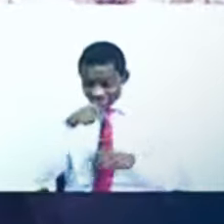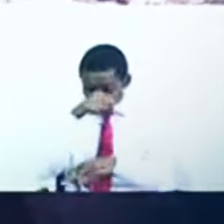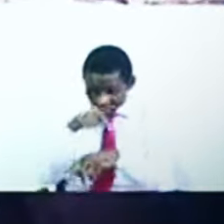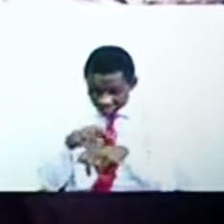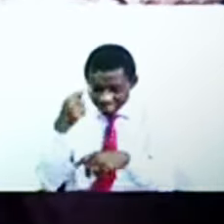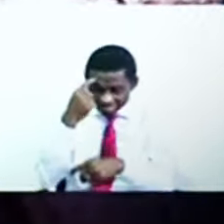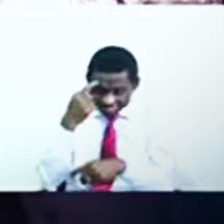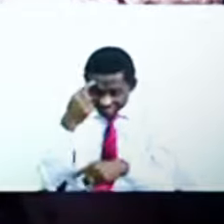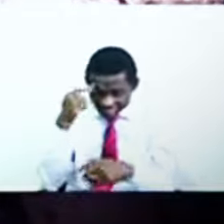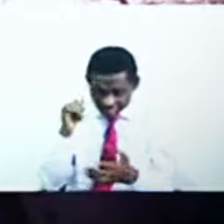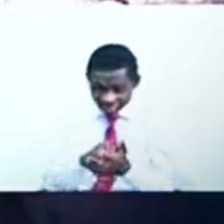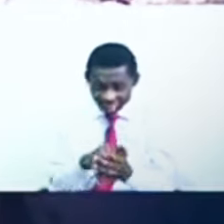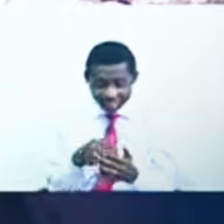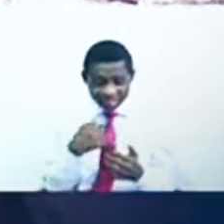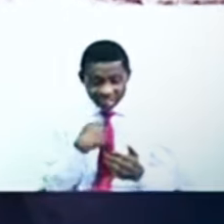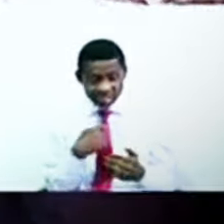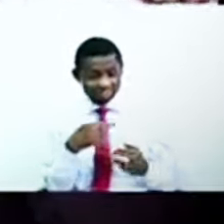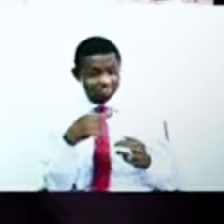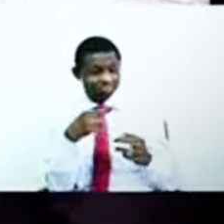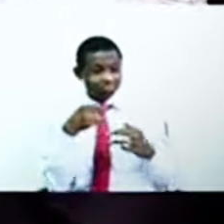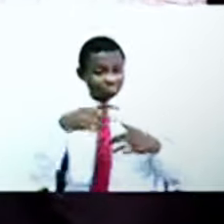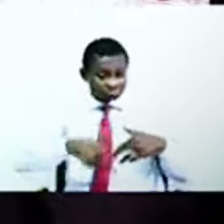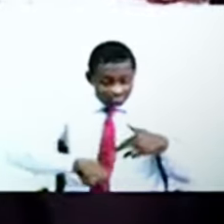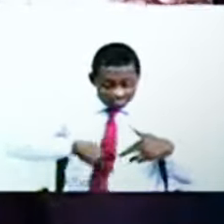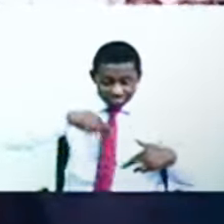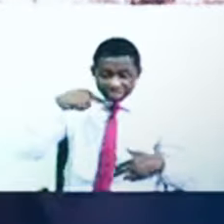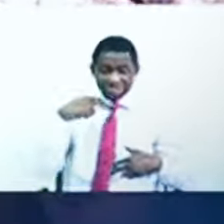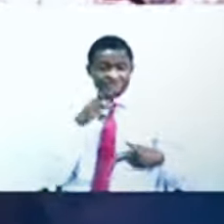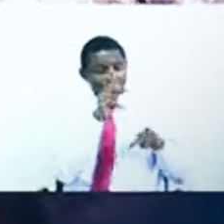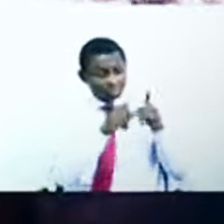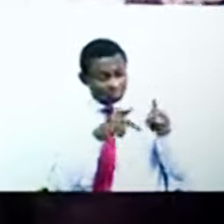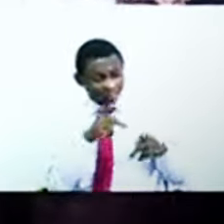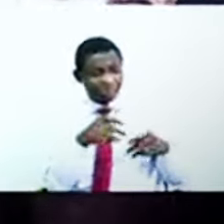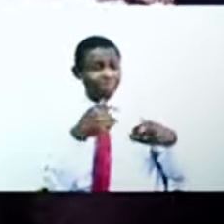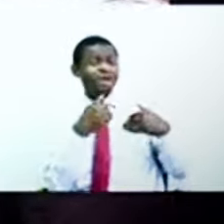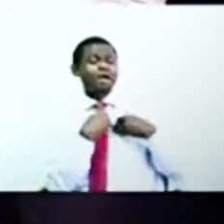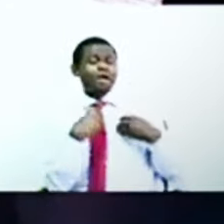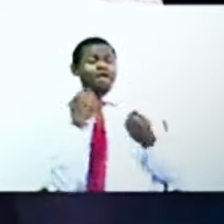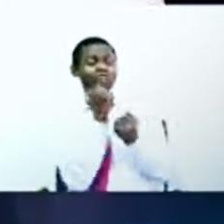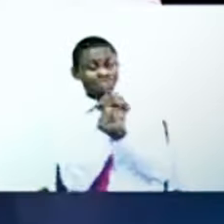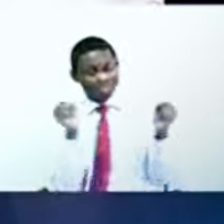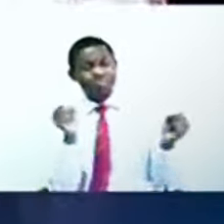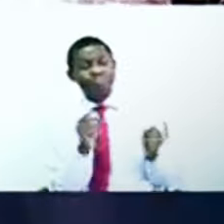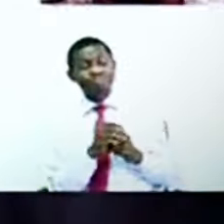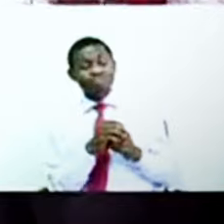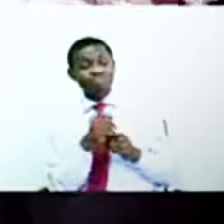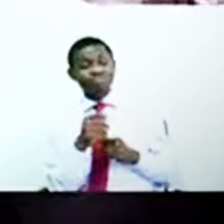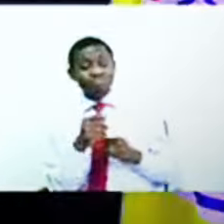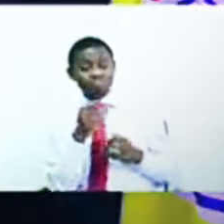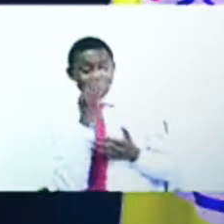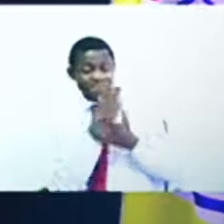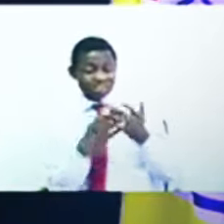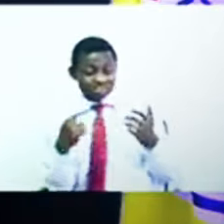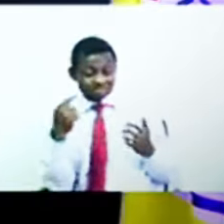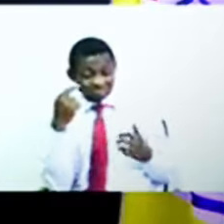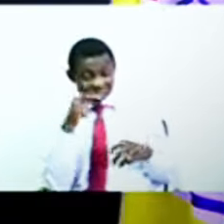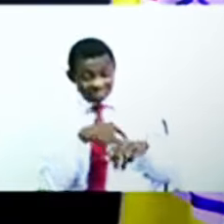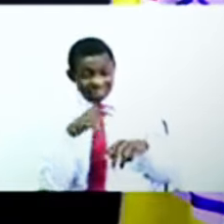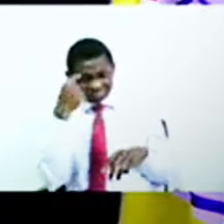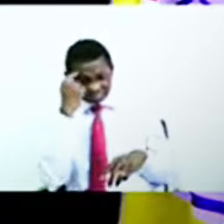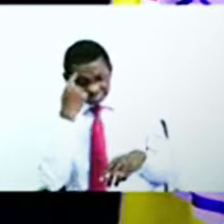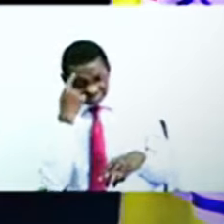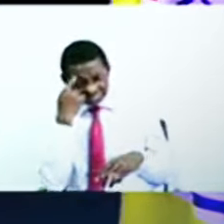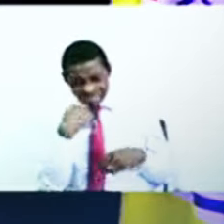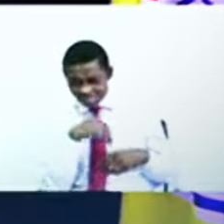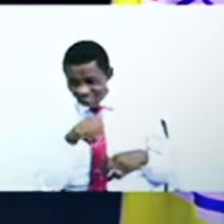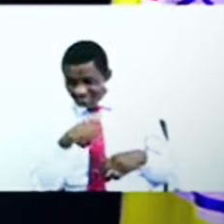certain religions have salvation. Eto de bia ya na yadwen ye se osoma huduo bi ani nipa bi e won kwaje. In order